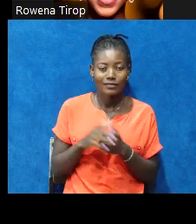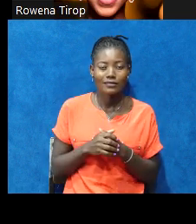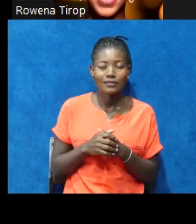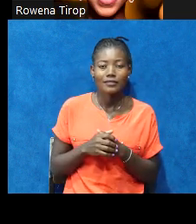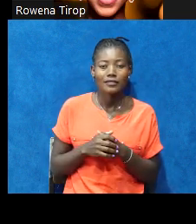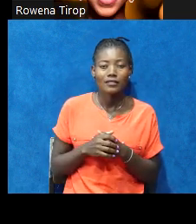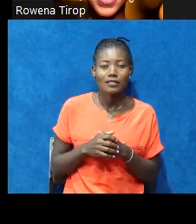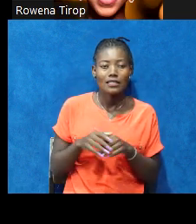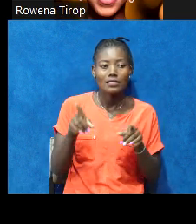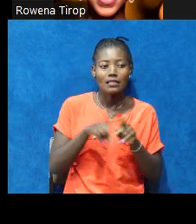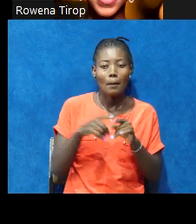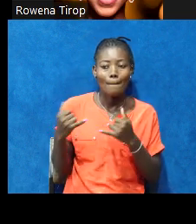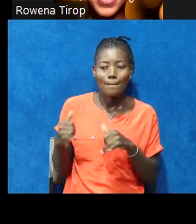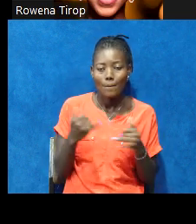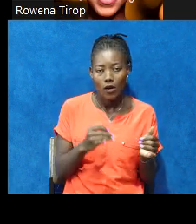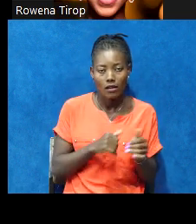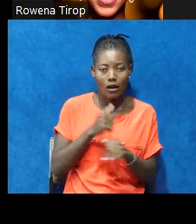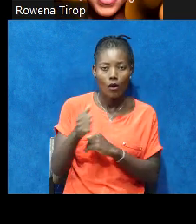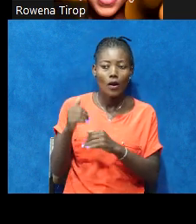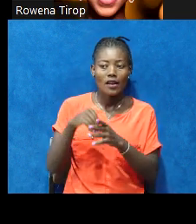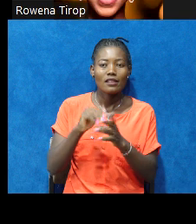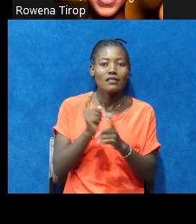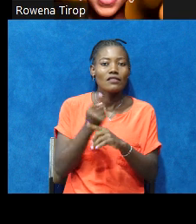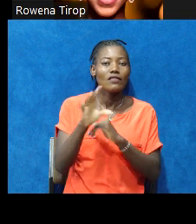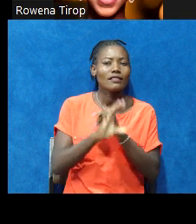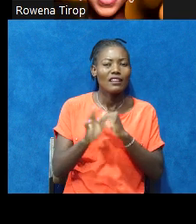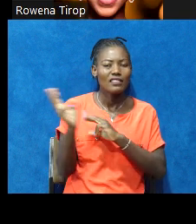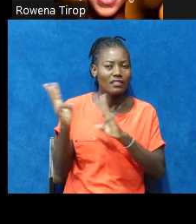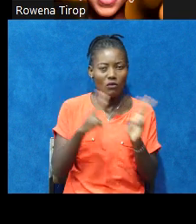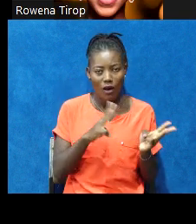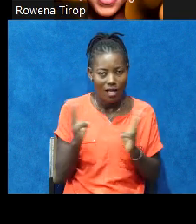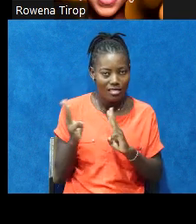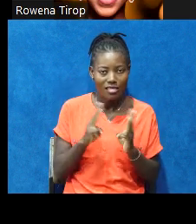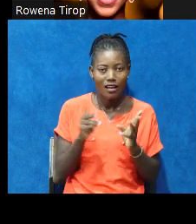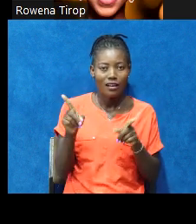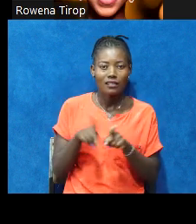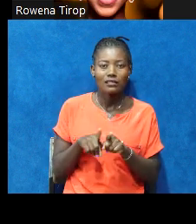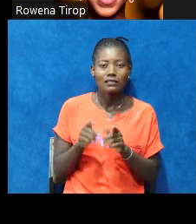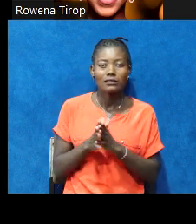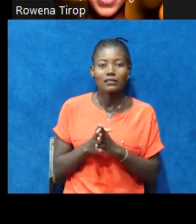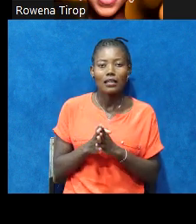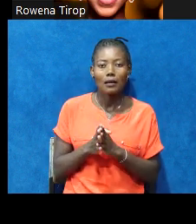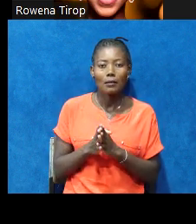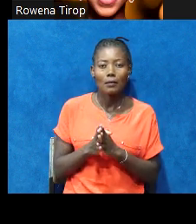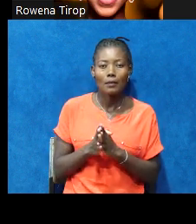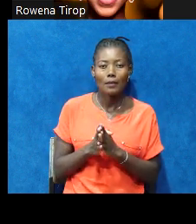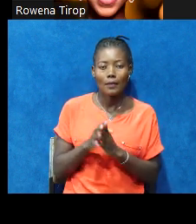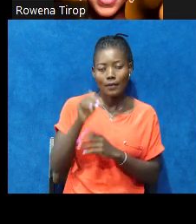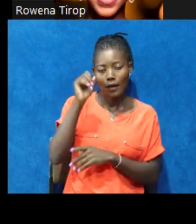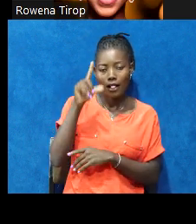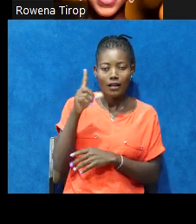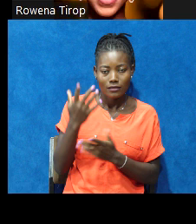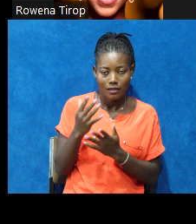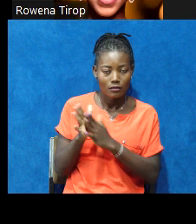is fans, also playing away, playing in a different country, the weather, under and over arousal. This is the